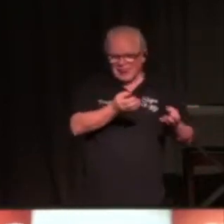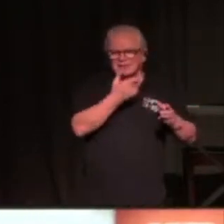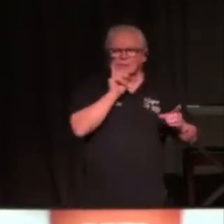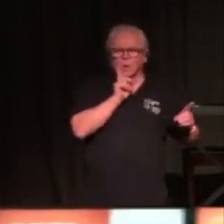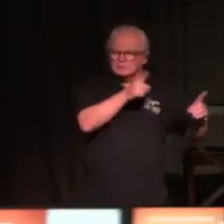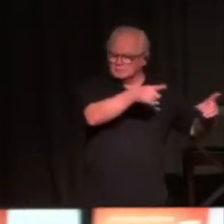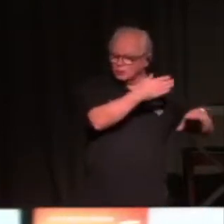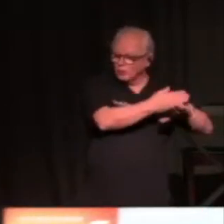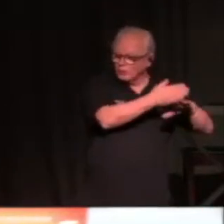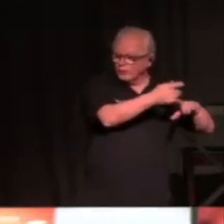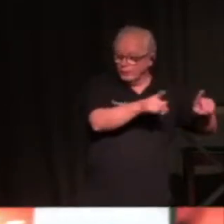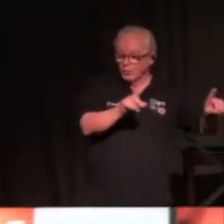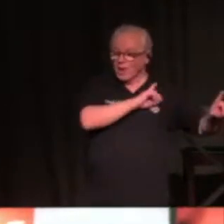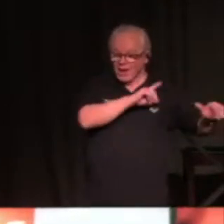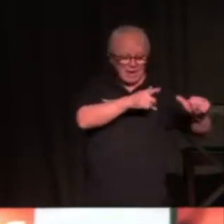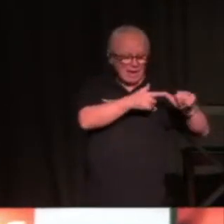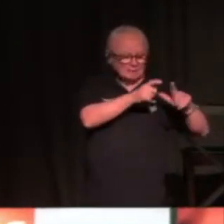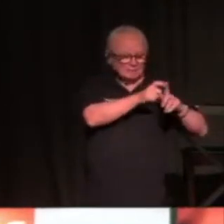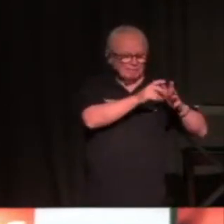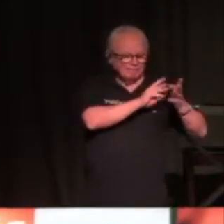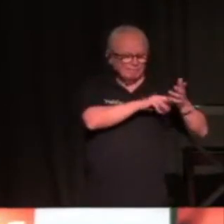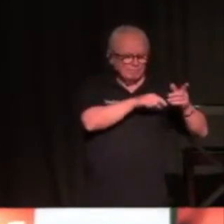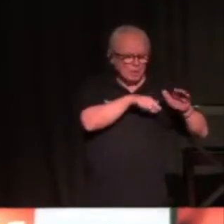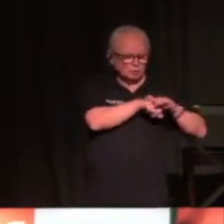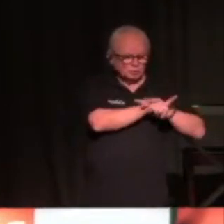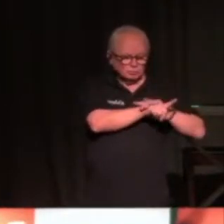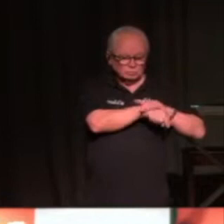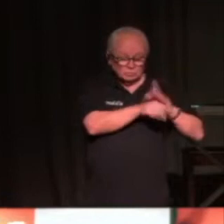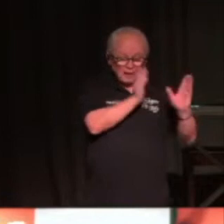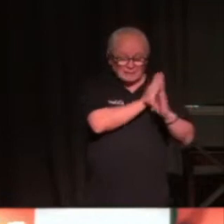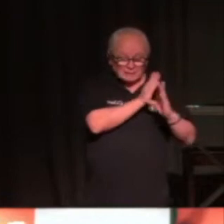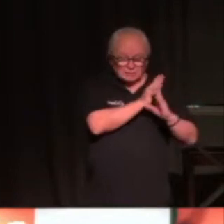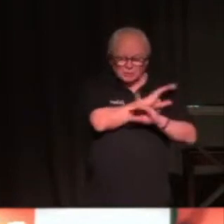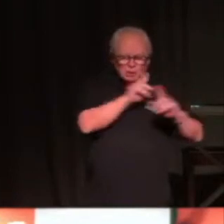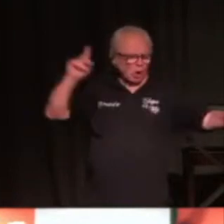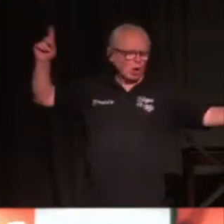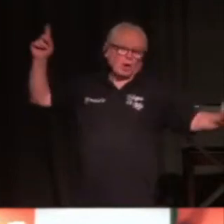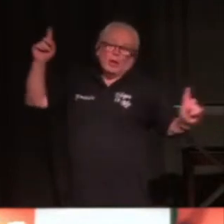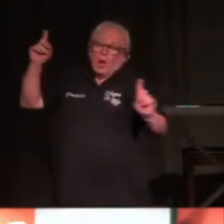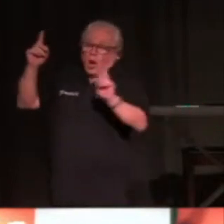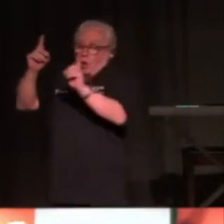Because Adam was out and not close enough as he should be.